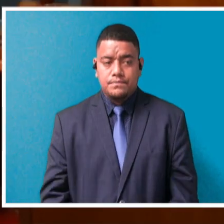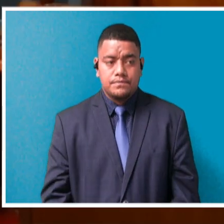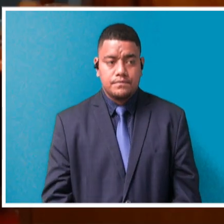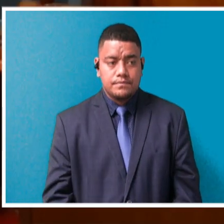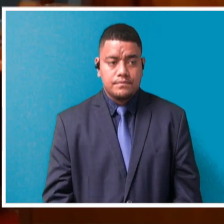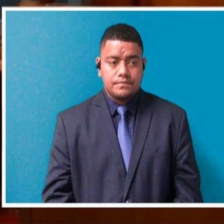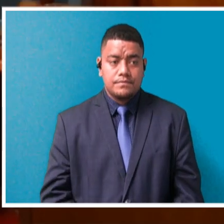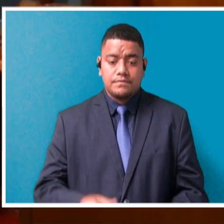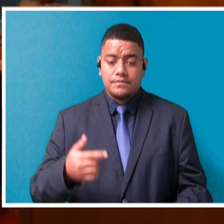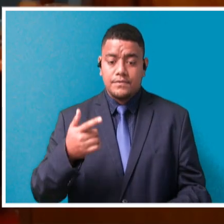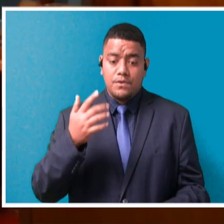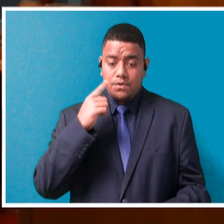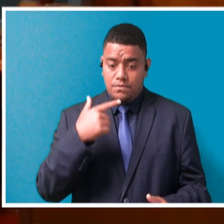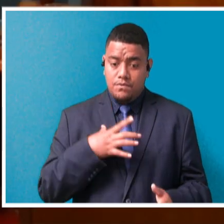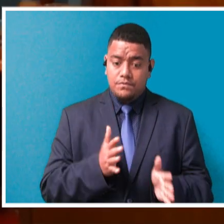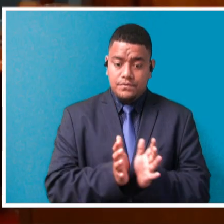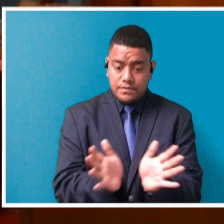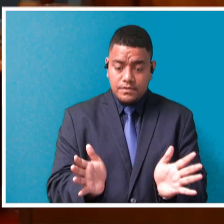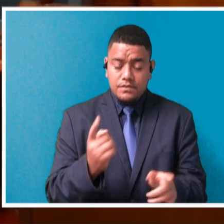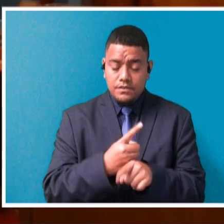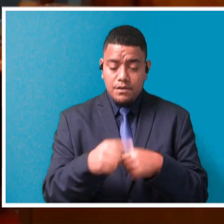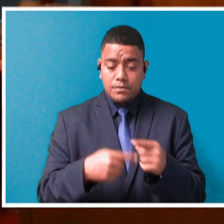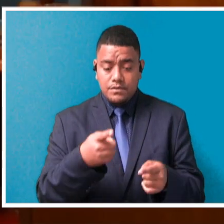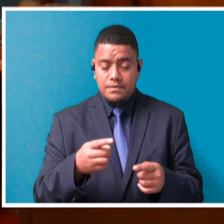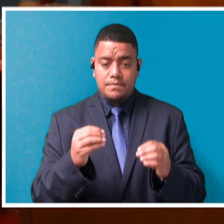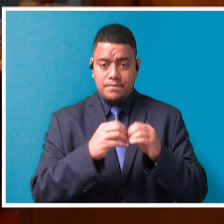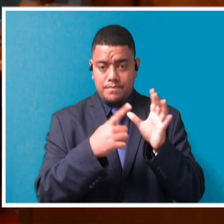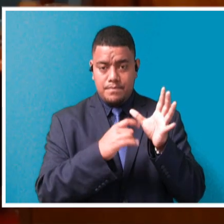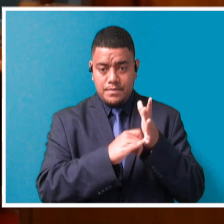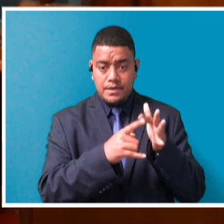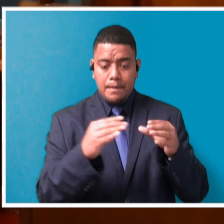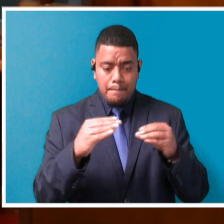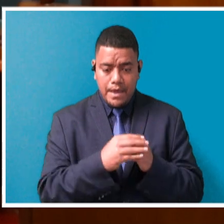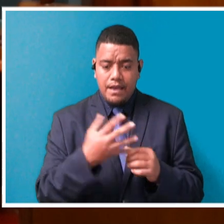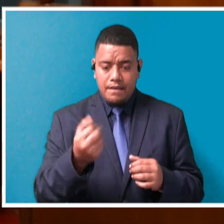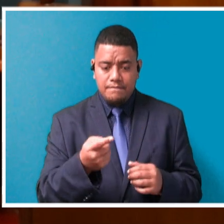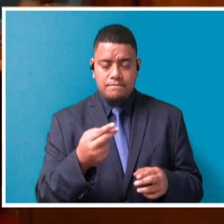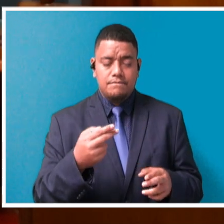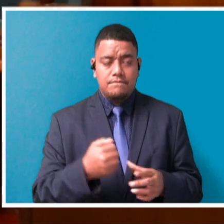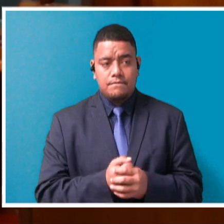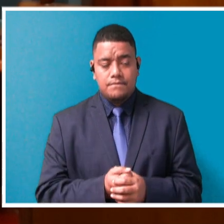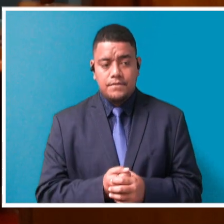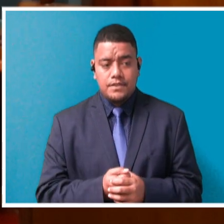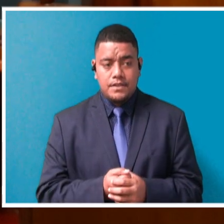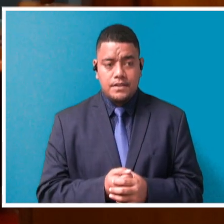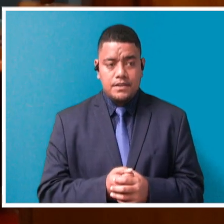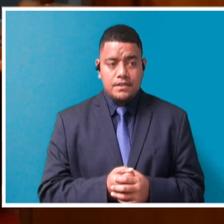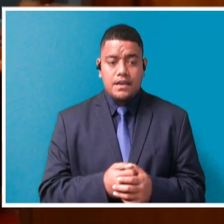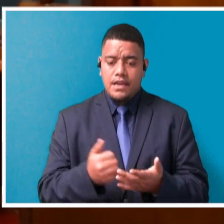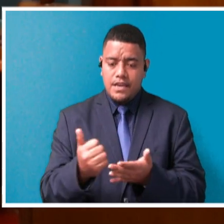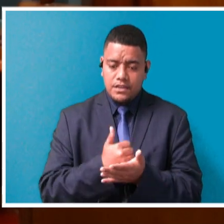Mr. Speaker, sir, in order to diversify its revenue base, the bank has formulated necessary